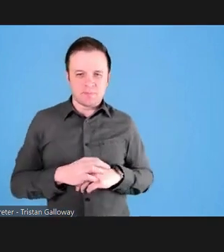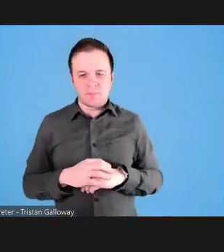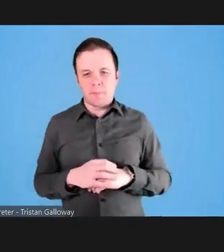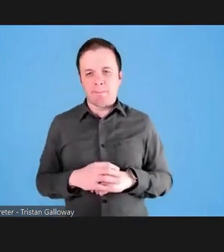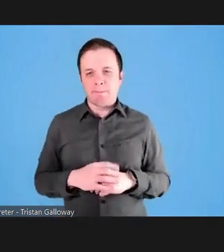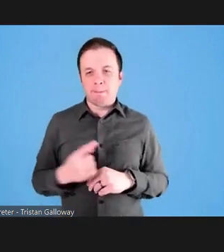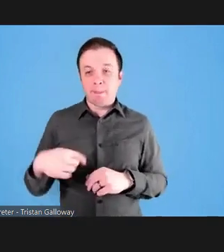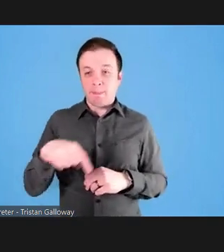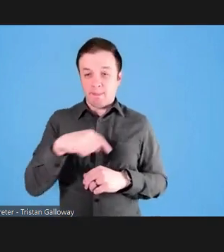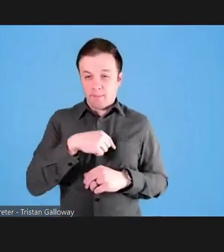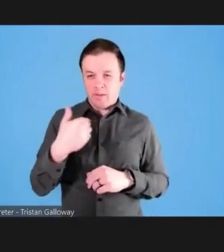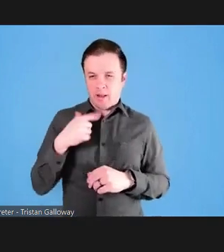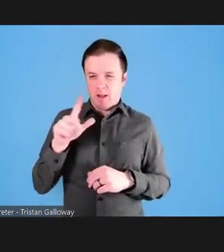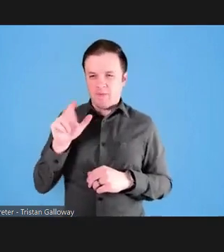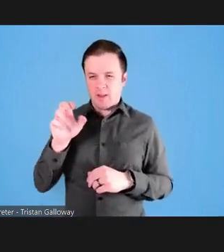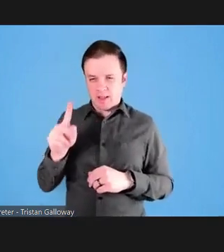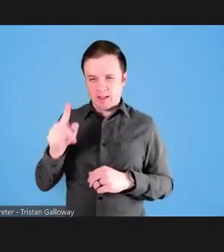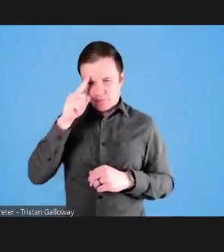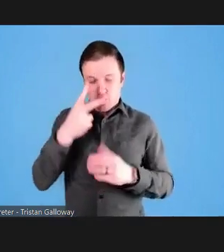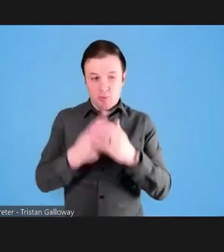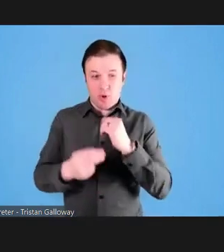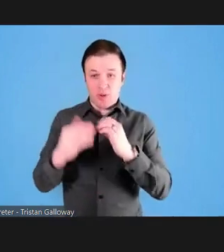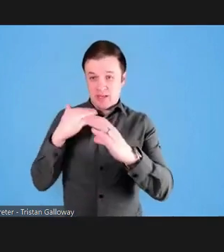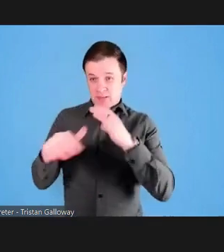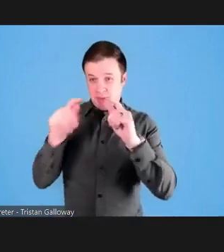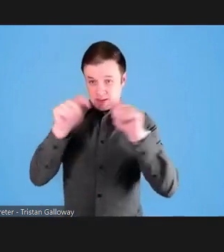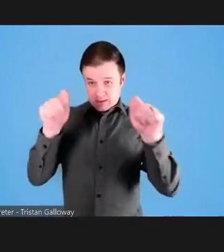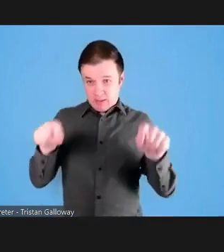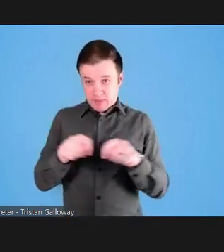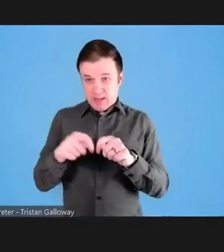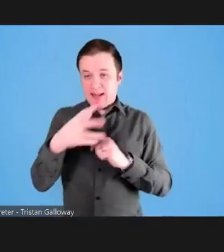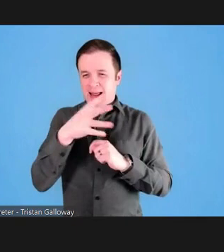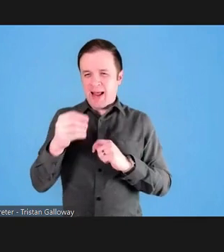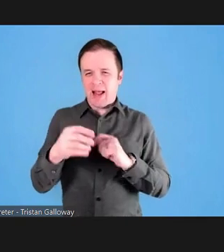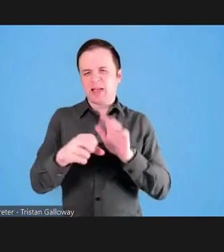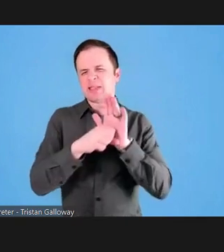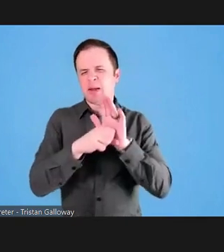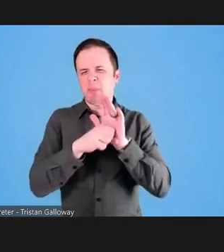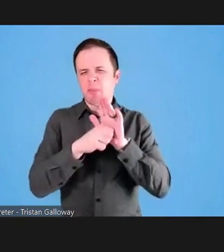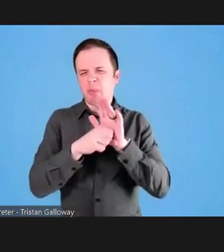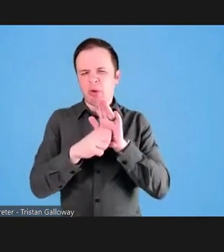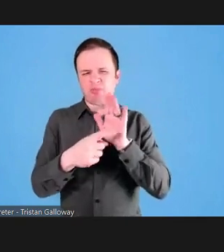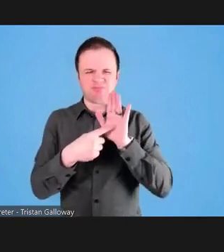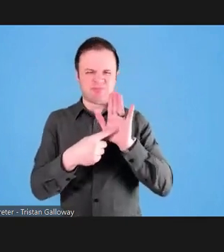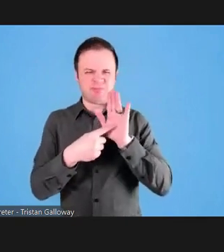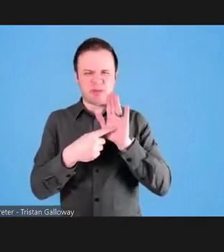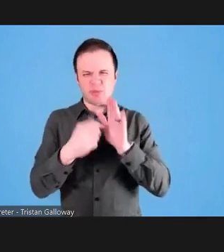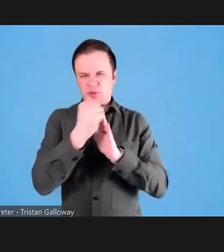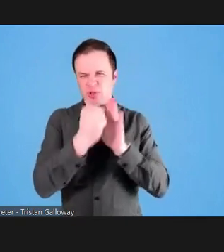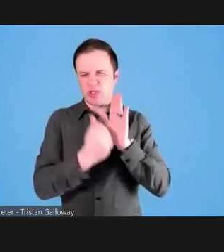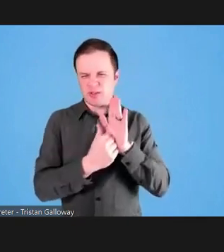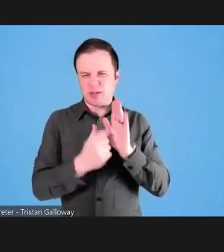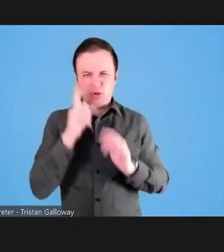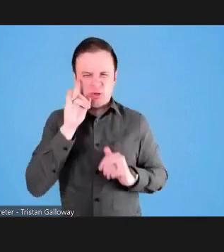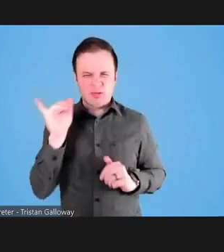We provide links to both an email template and a sample agenda.